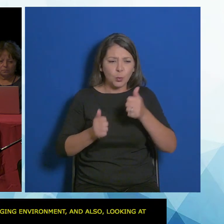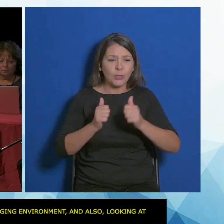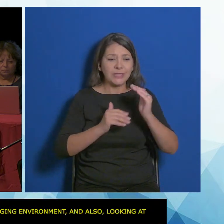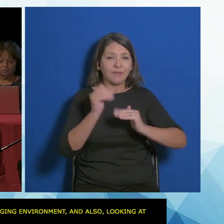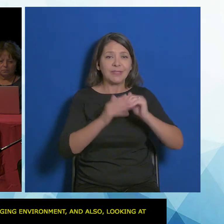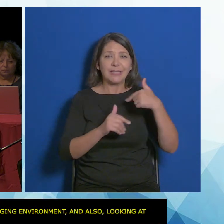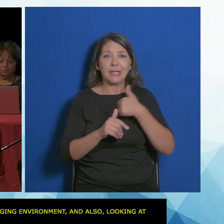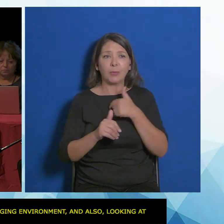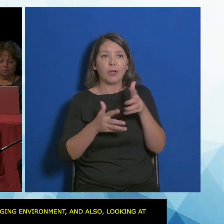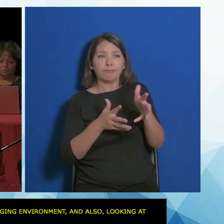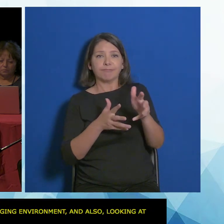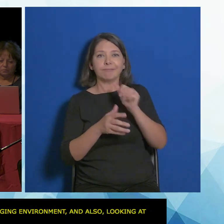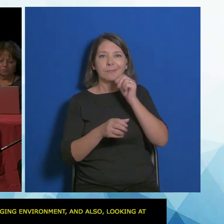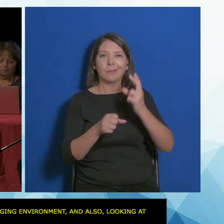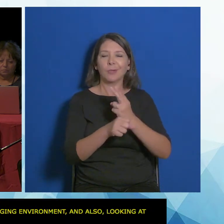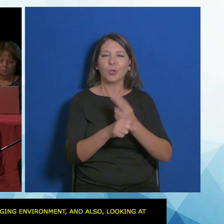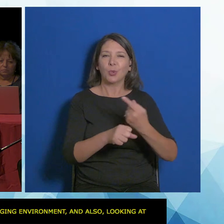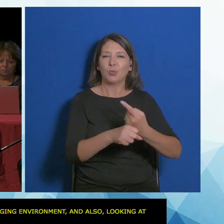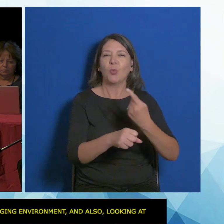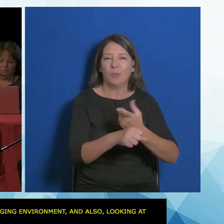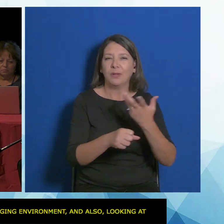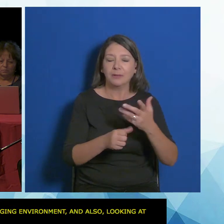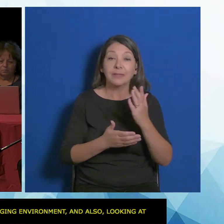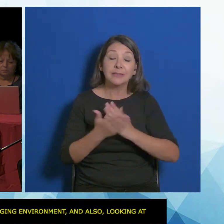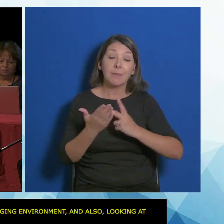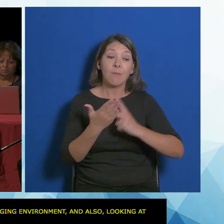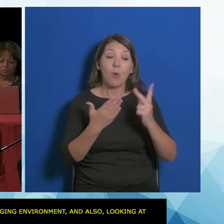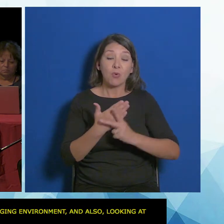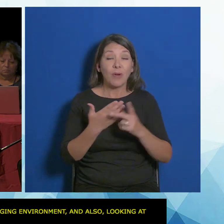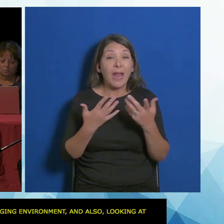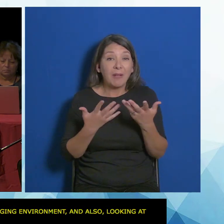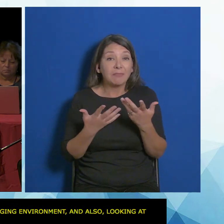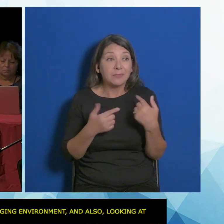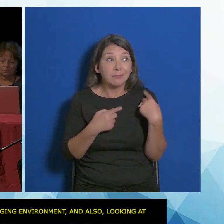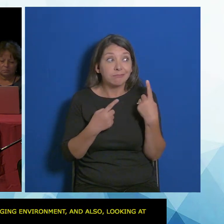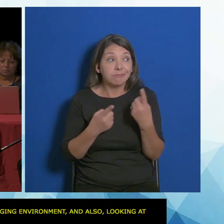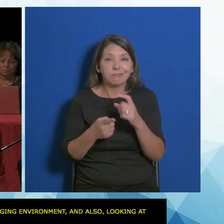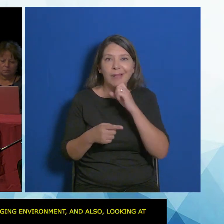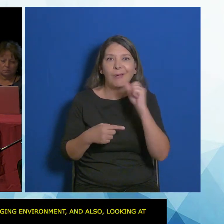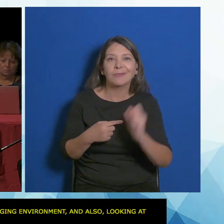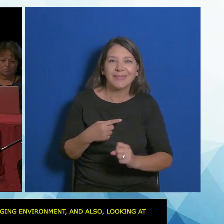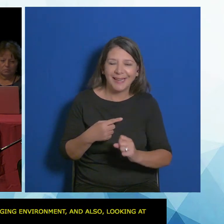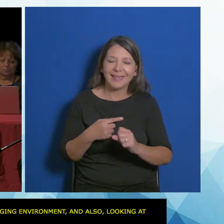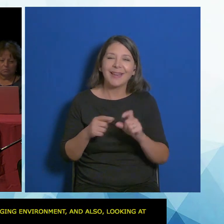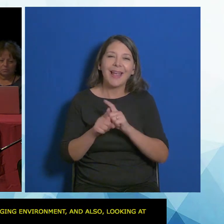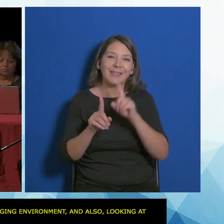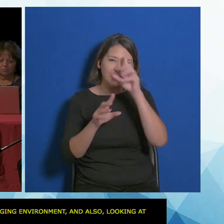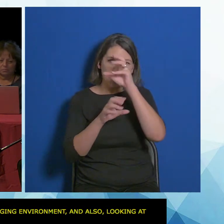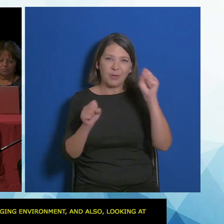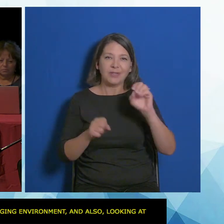facilities. Some of our programs are outdated, as Assistant Superintendent Martin